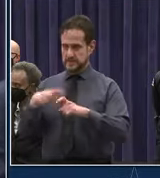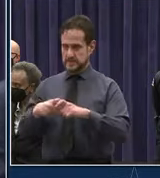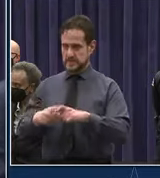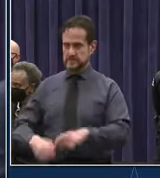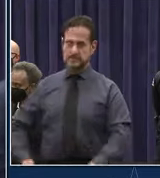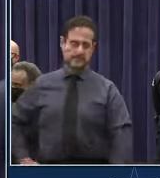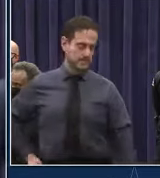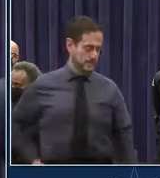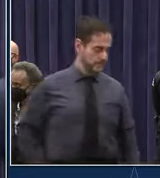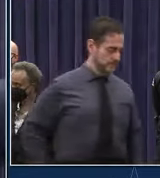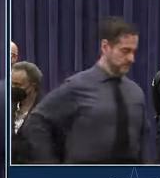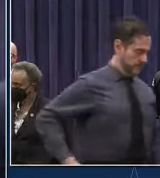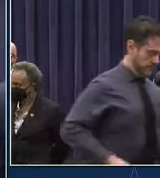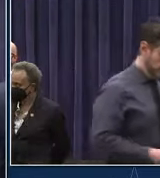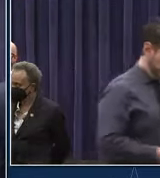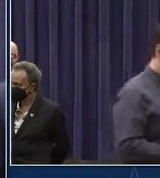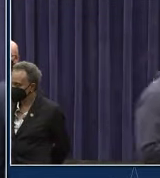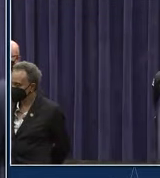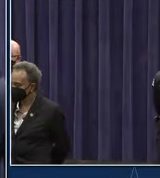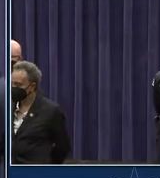Y me pongo emocional porque tengo una niña.